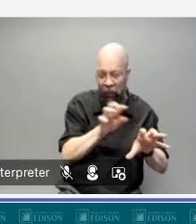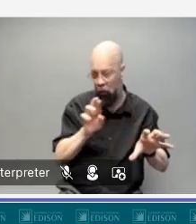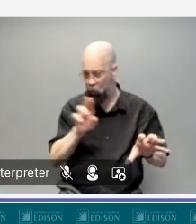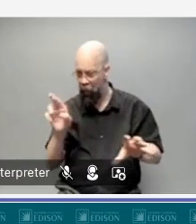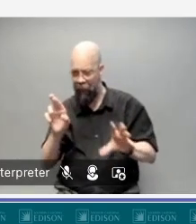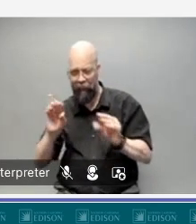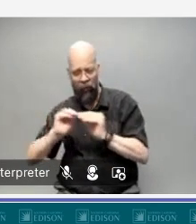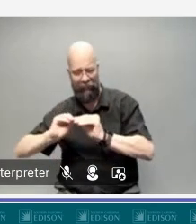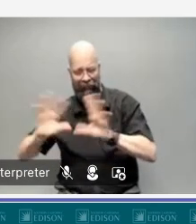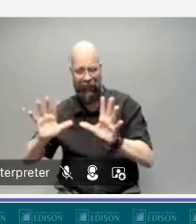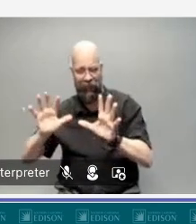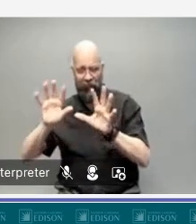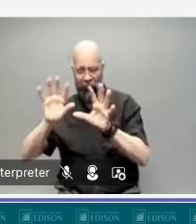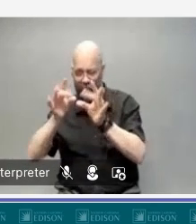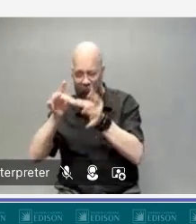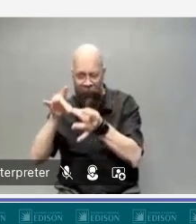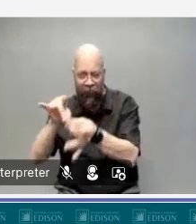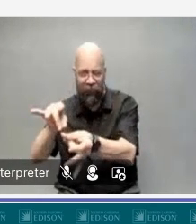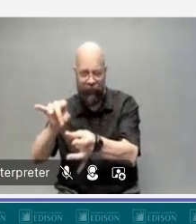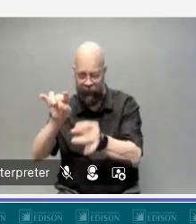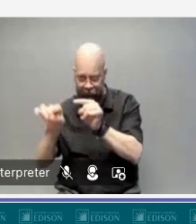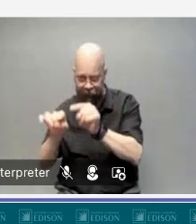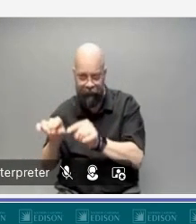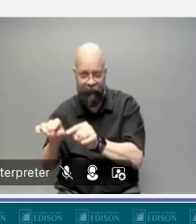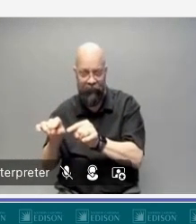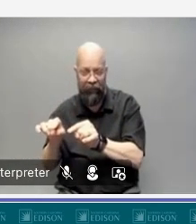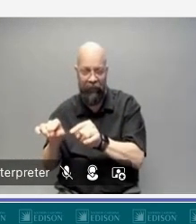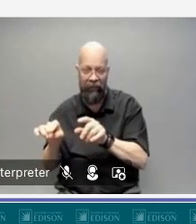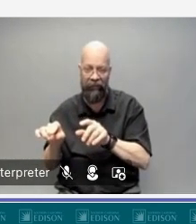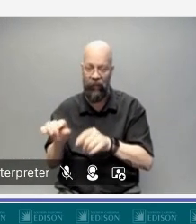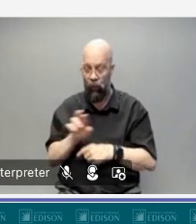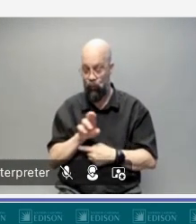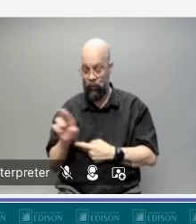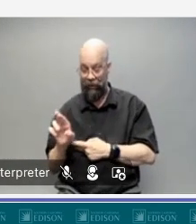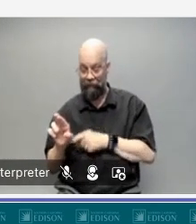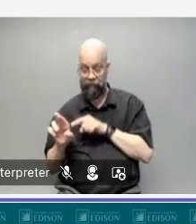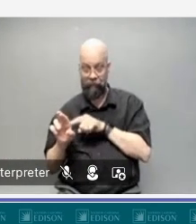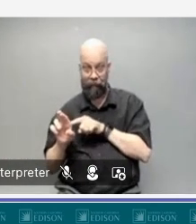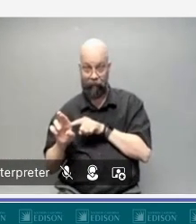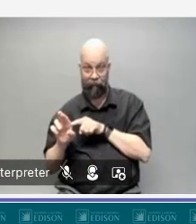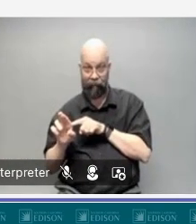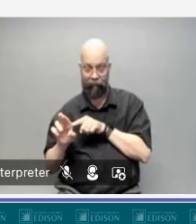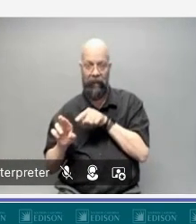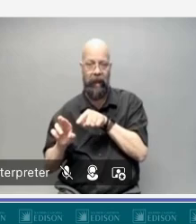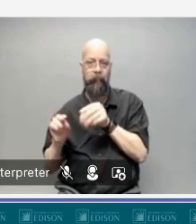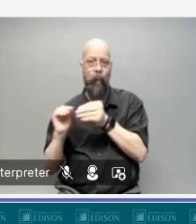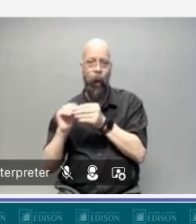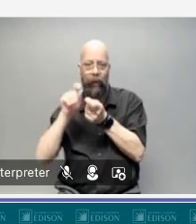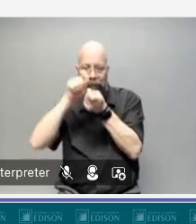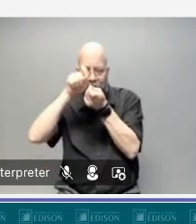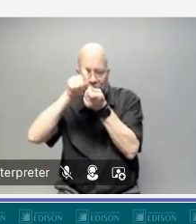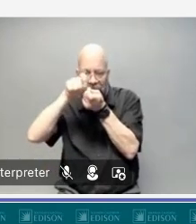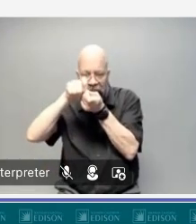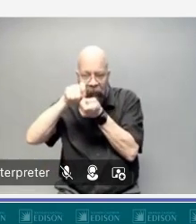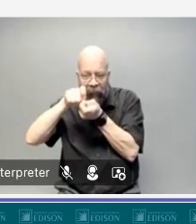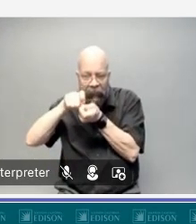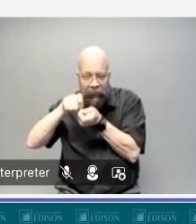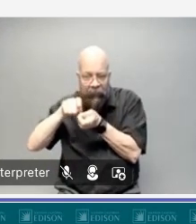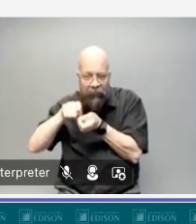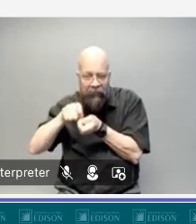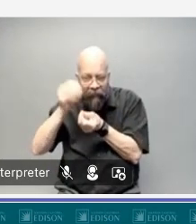clarity. And we used really the forecasts on the right. There's a lot more detail in those